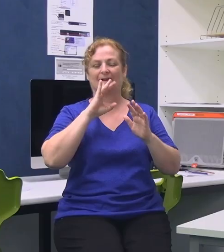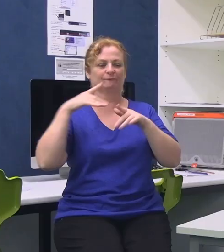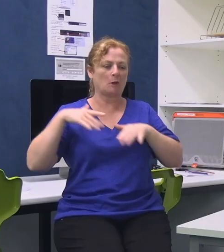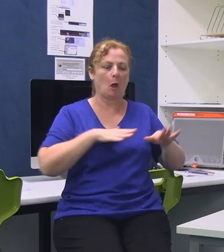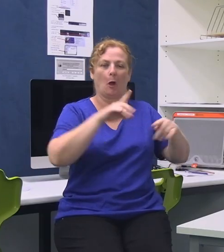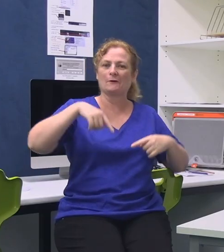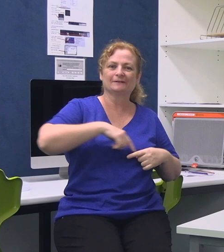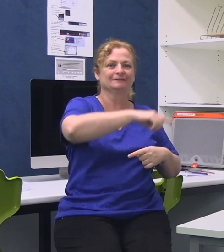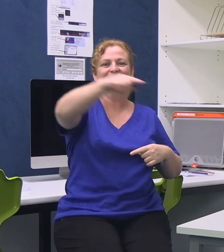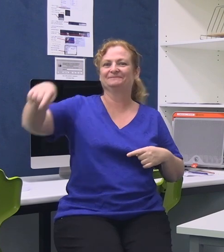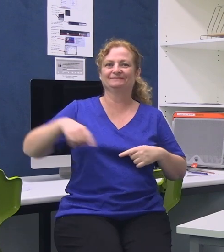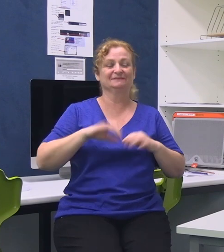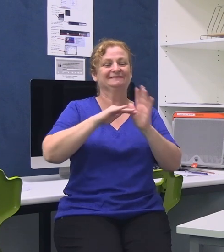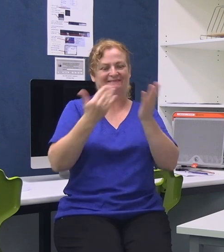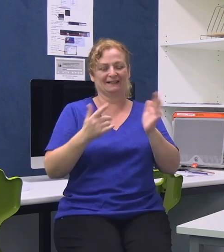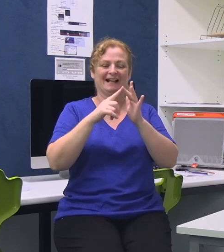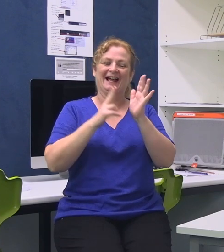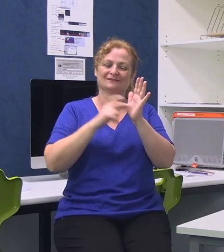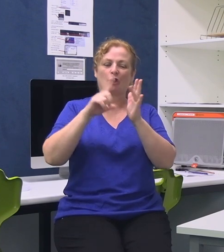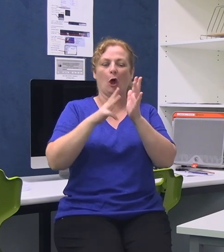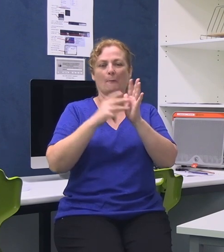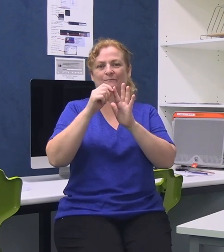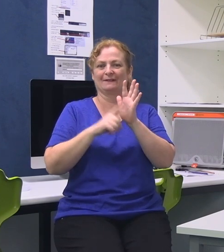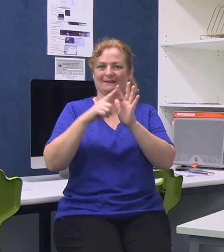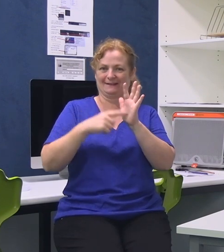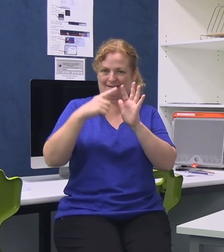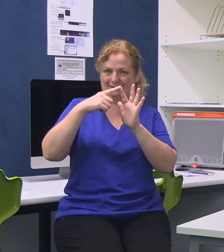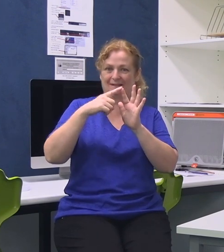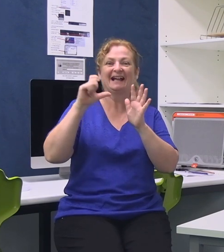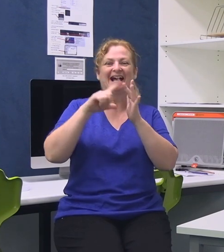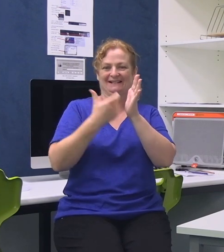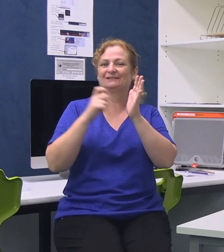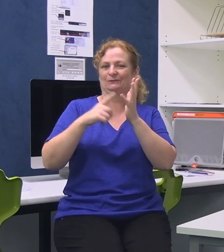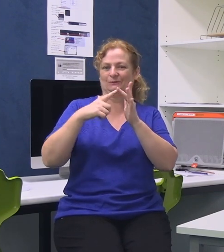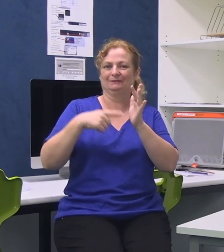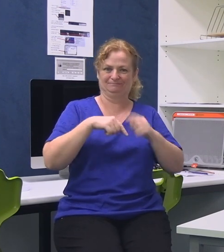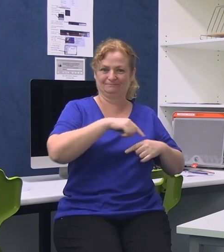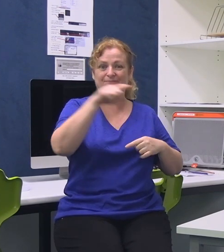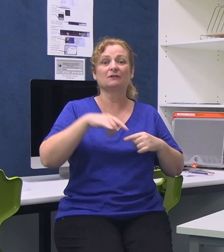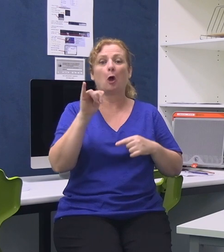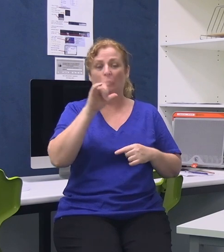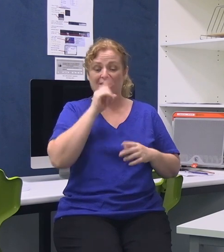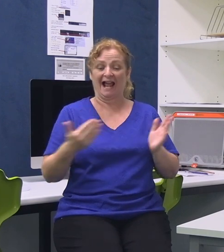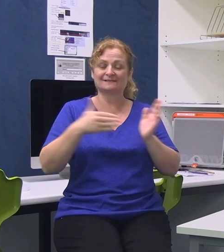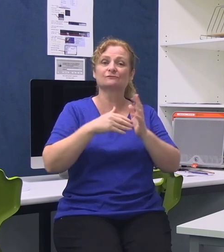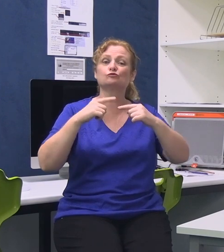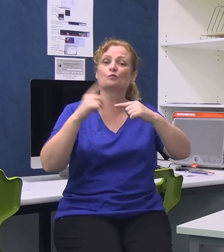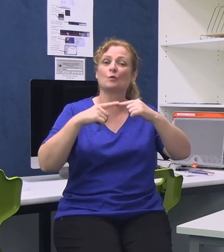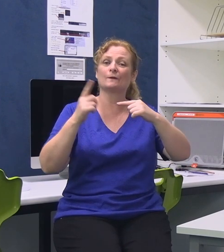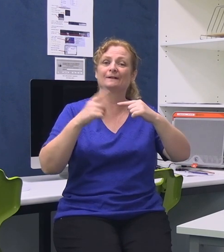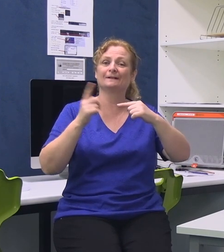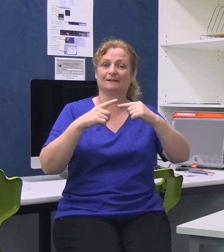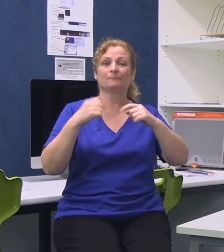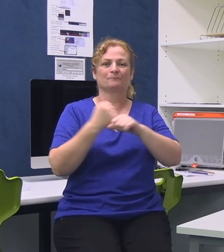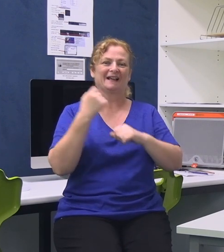circuit. So it's now an incomplete circuit. We could also use a switch to make it more easy rather